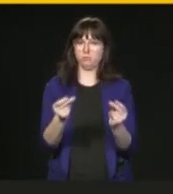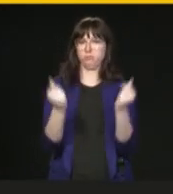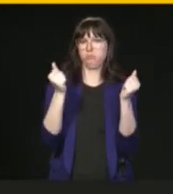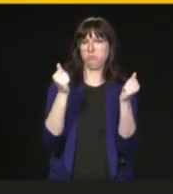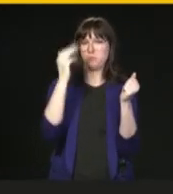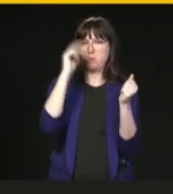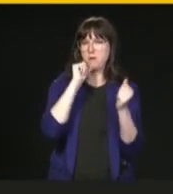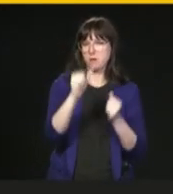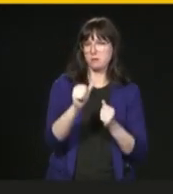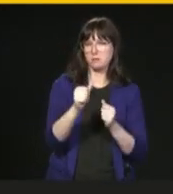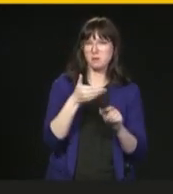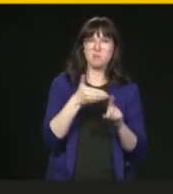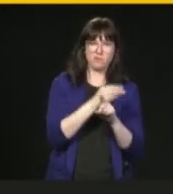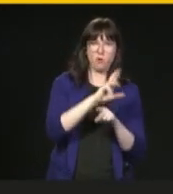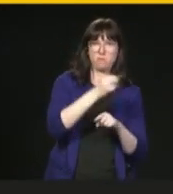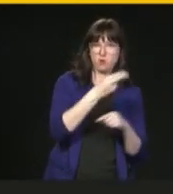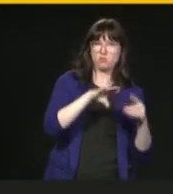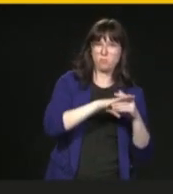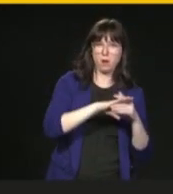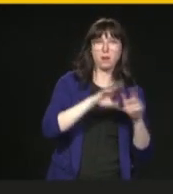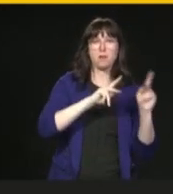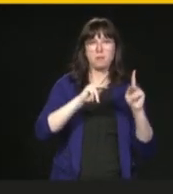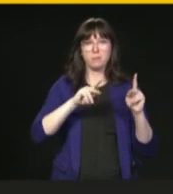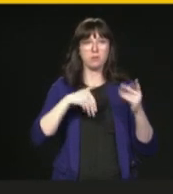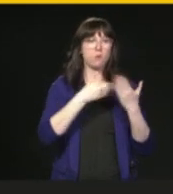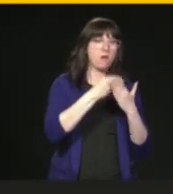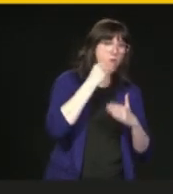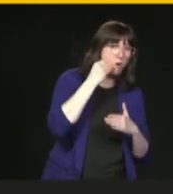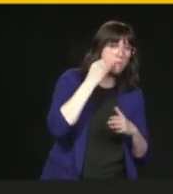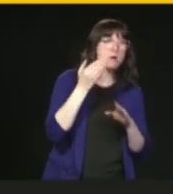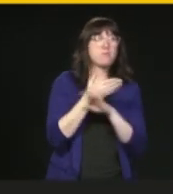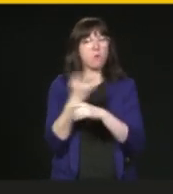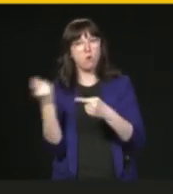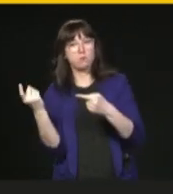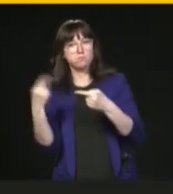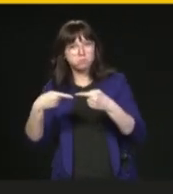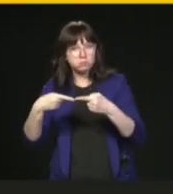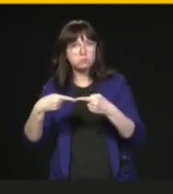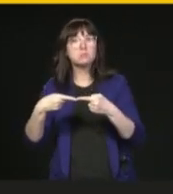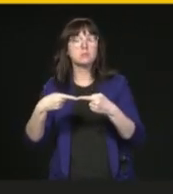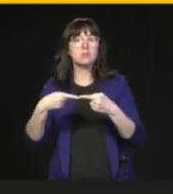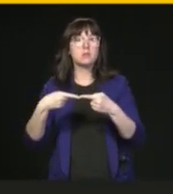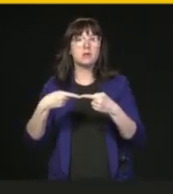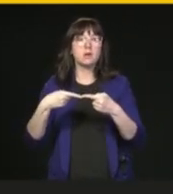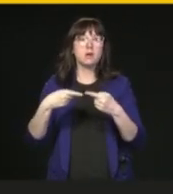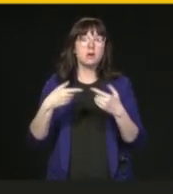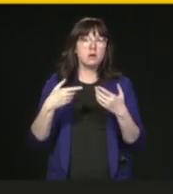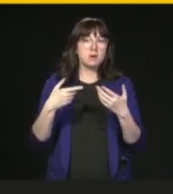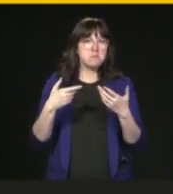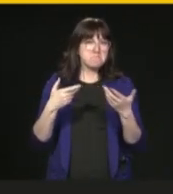sooner? Before the March break, travelers came home, before the border was closed to all foreign travel.